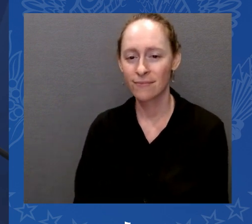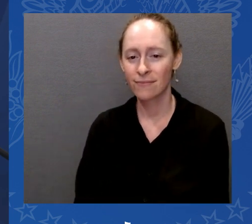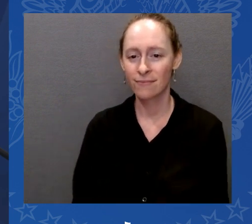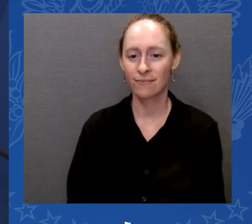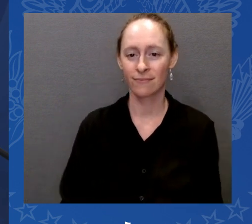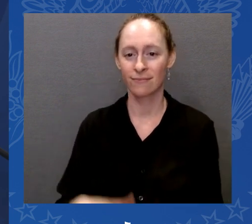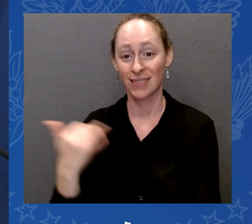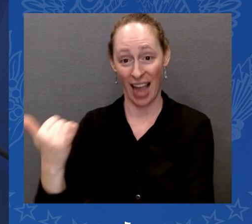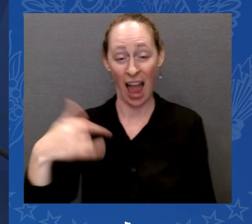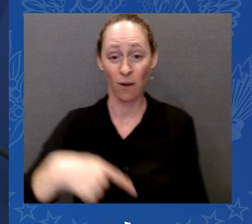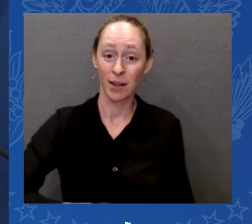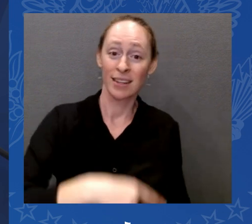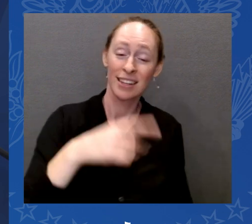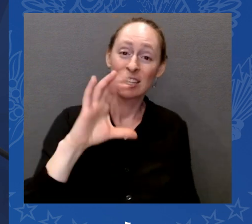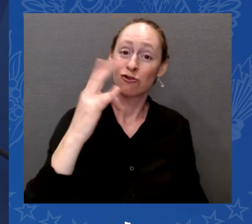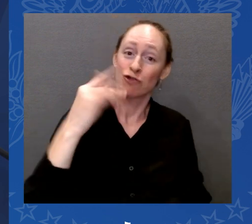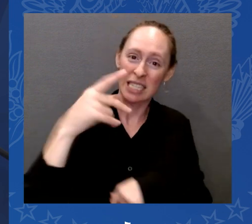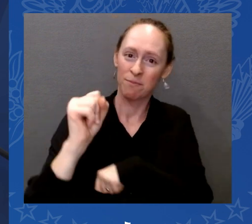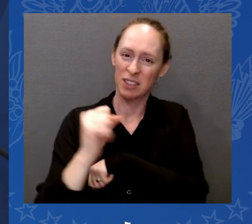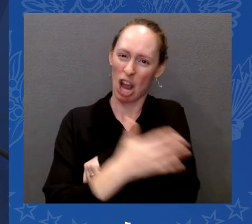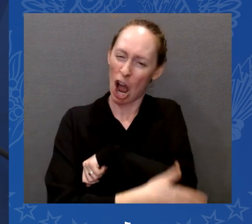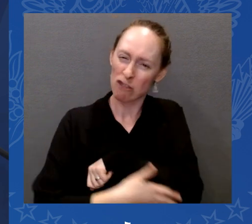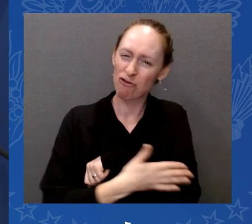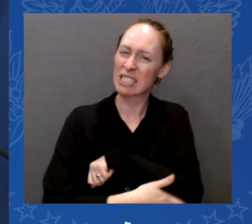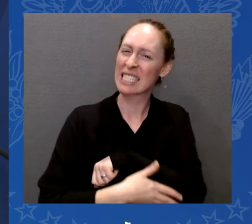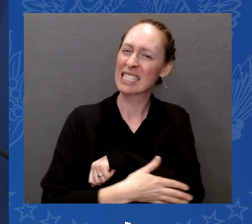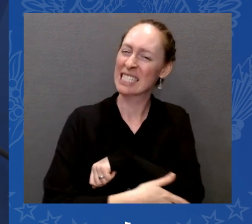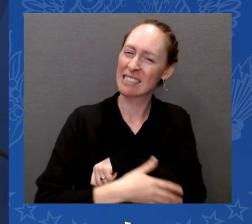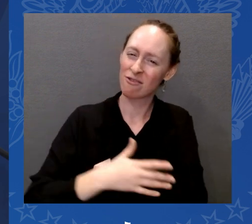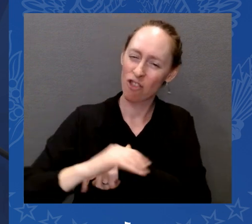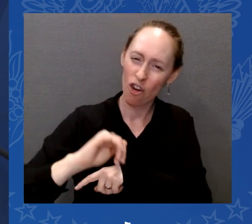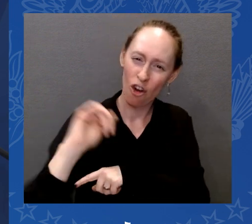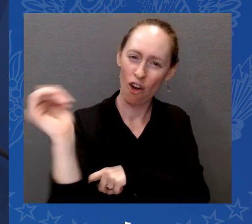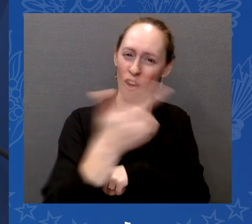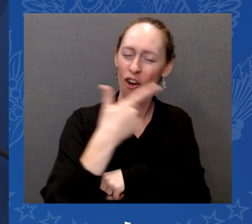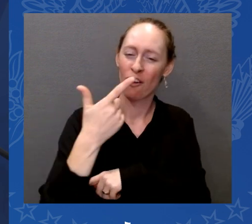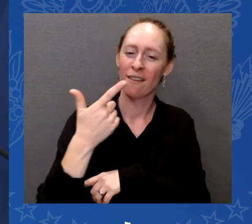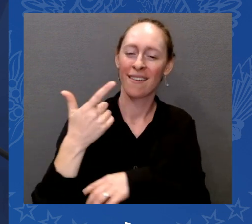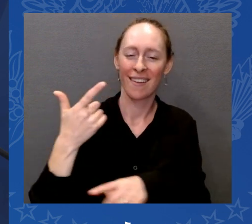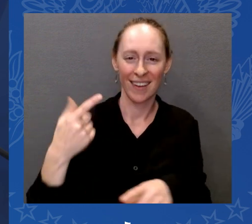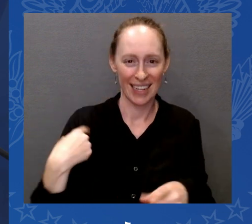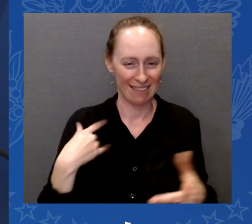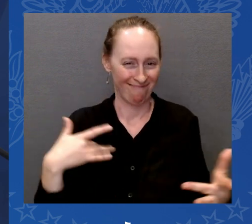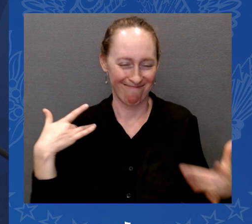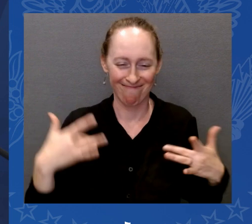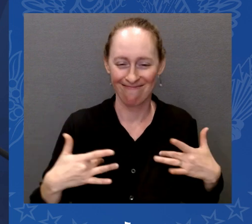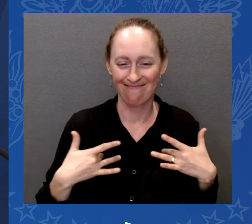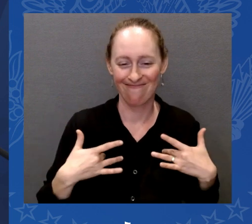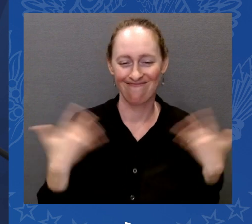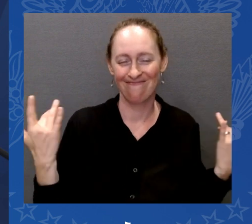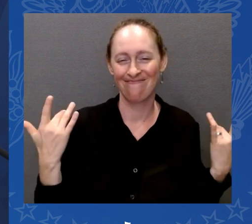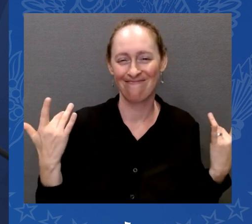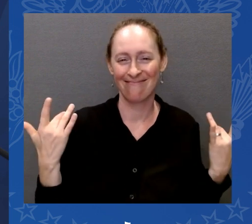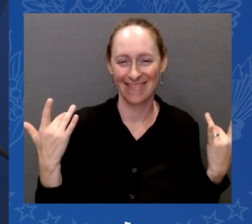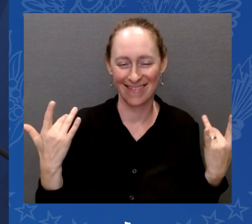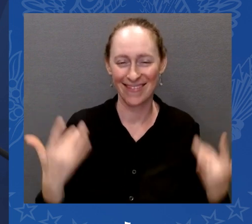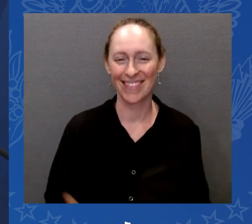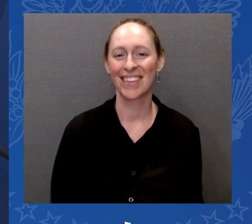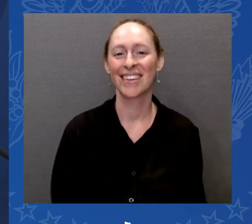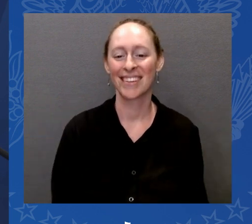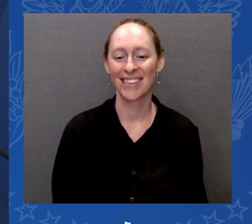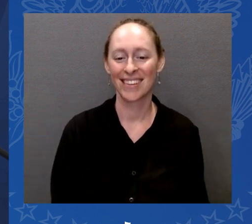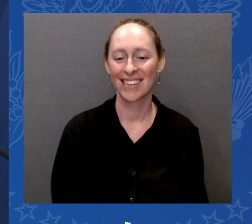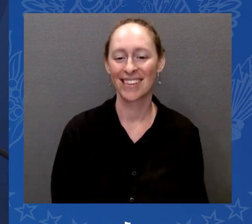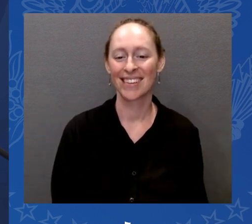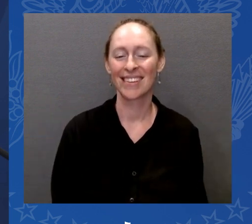here in New York. And I am so excited to be able to turn the page on history that